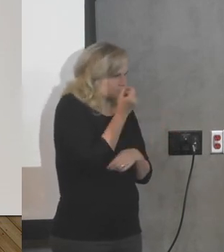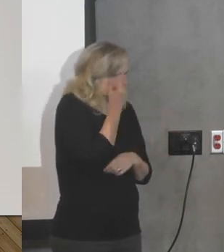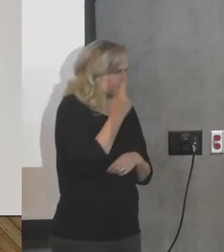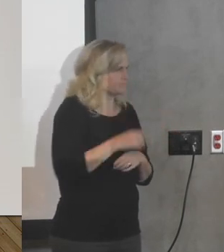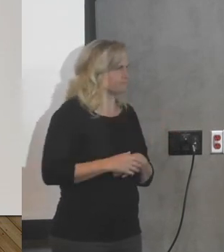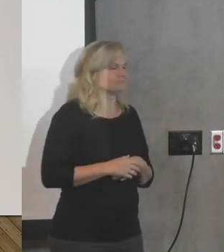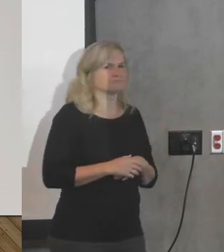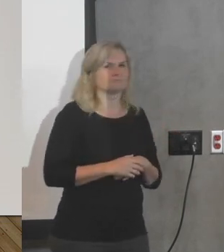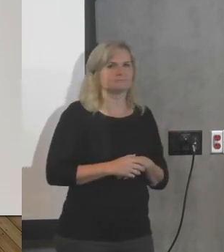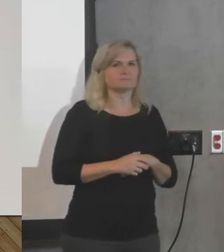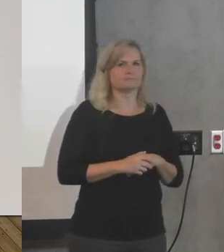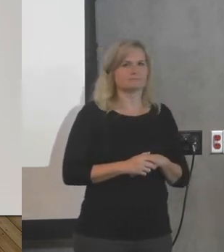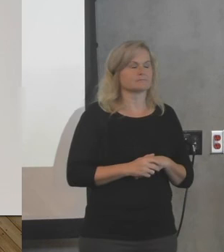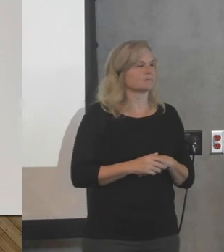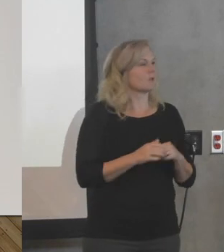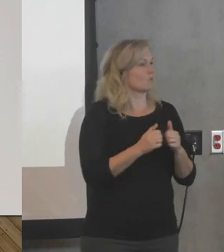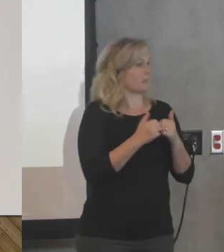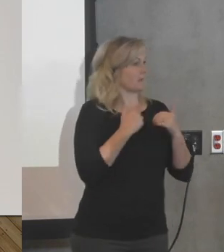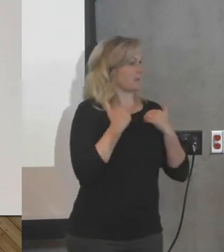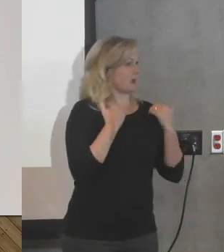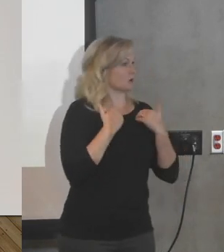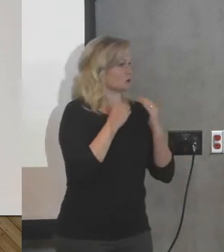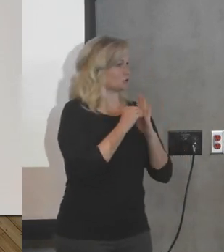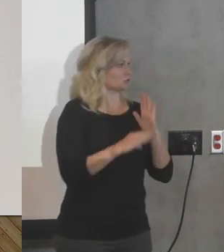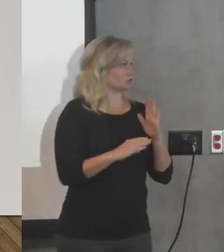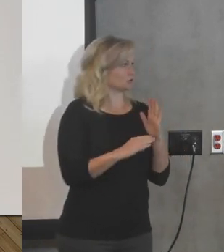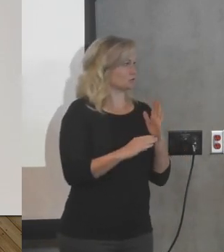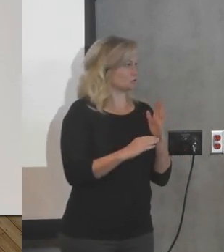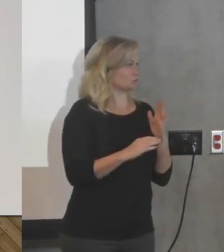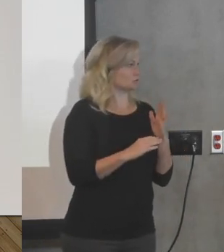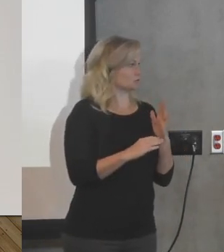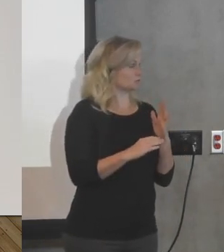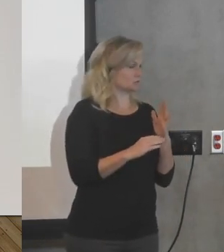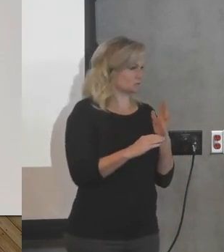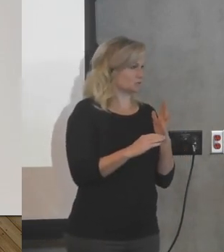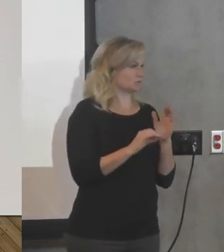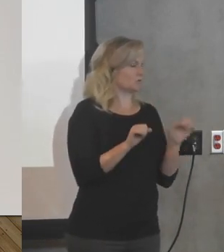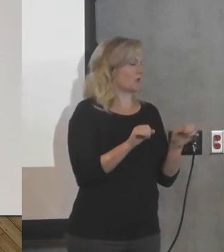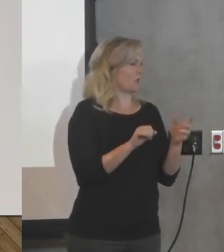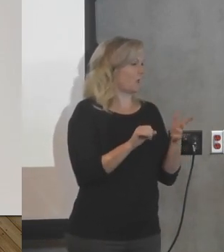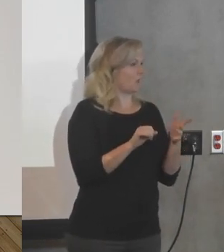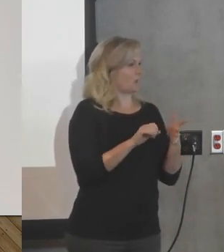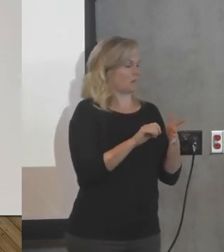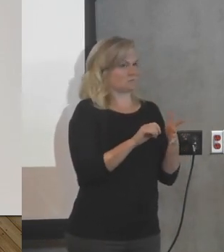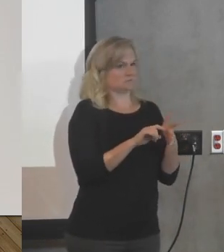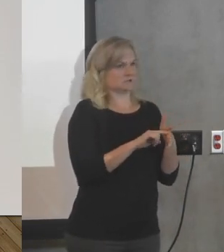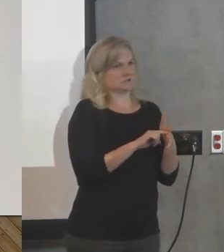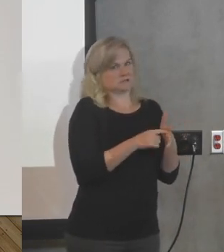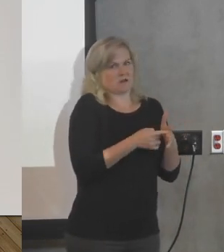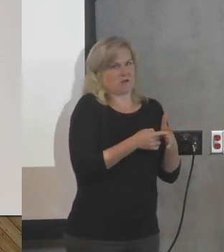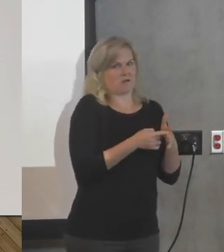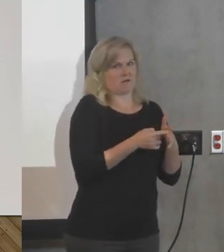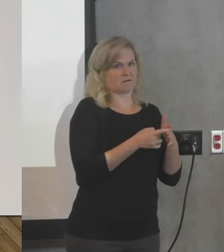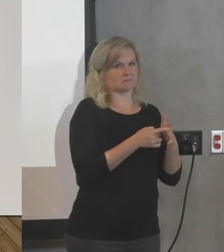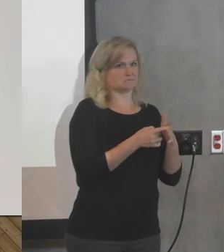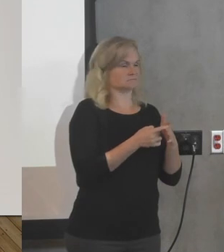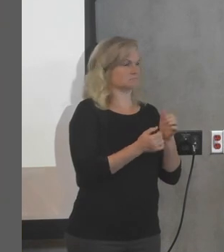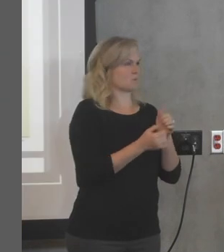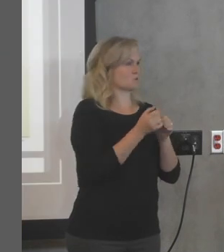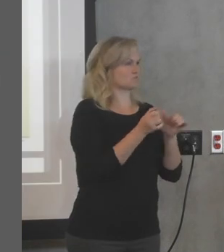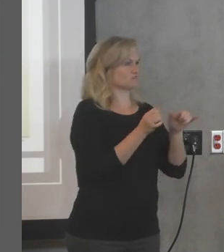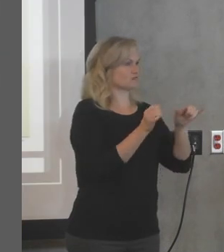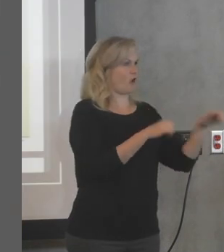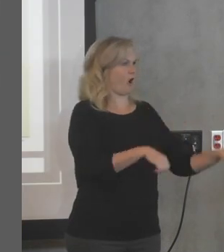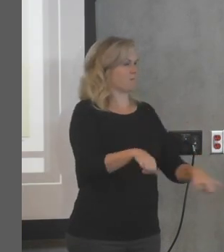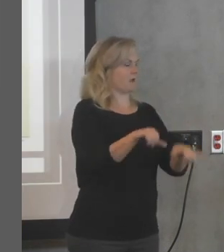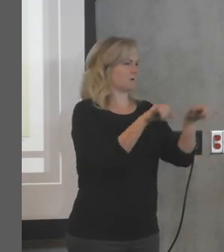With the younger students, you just start with our most common grammatical endings.